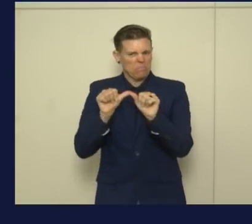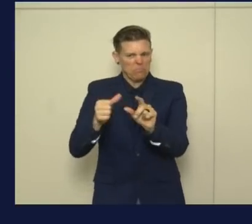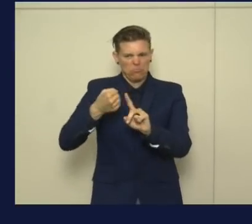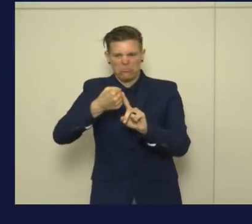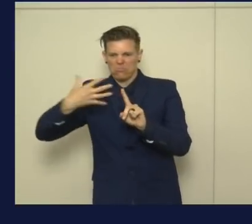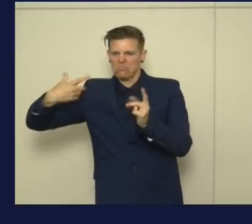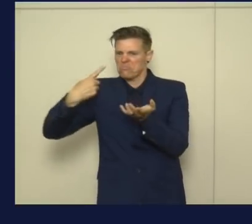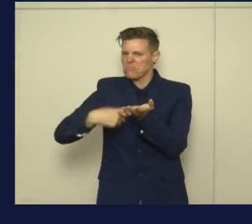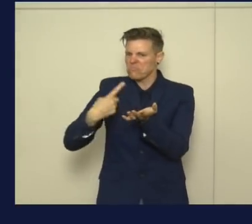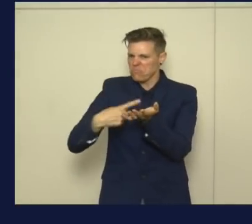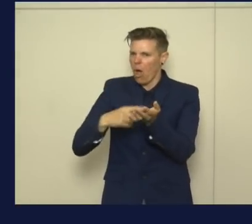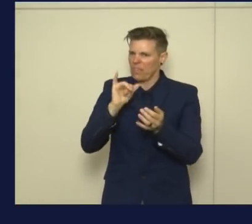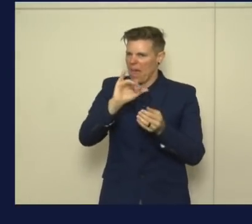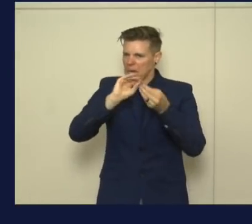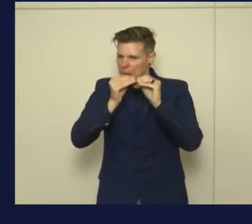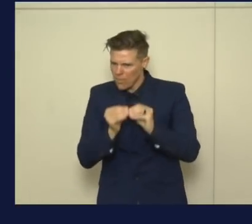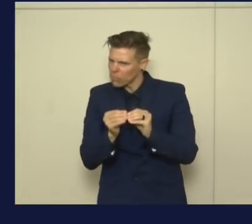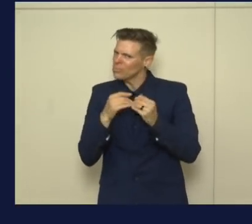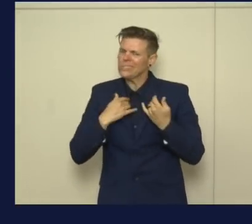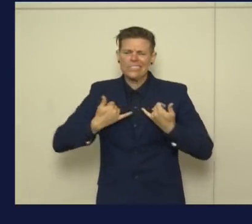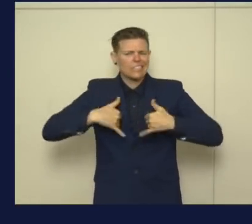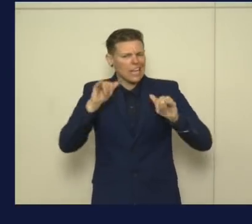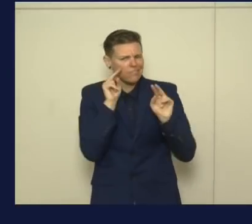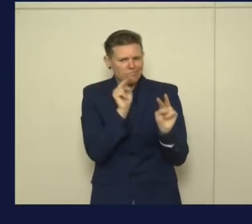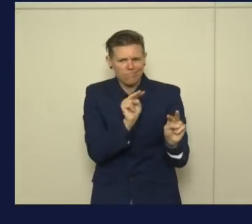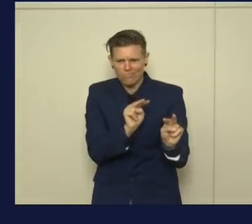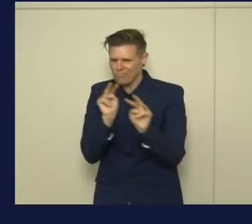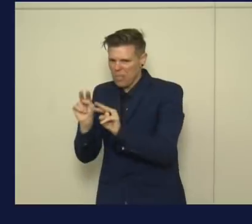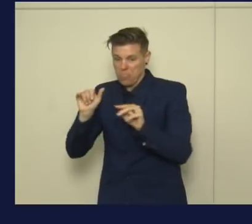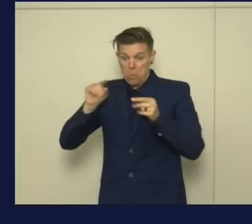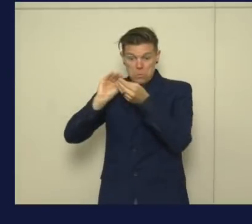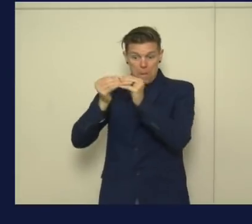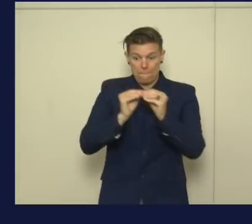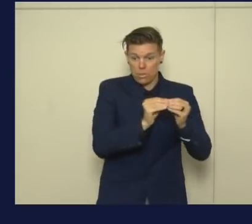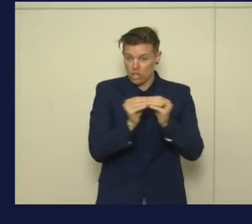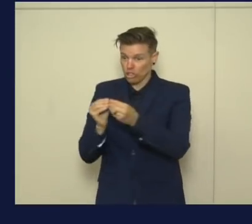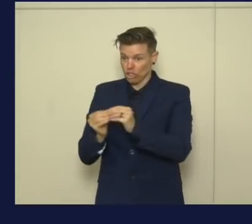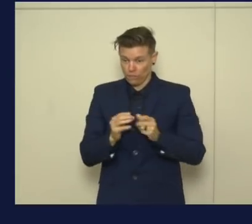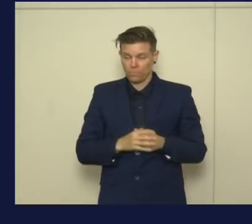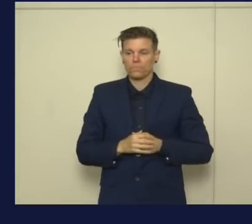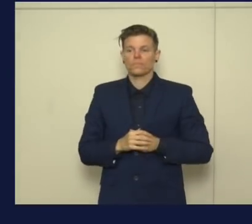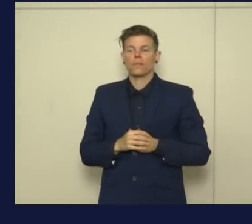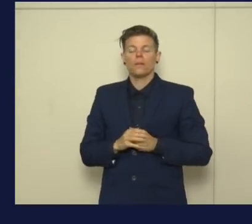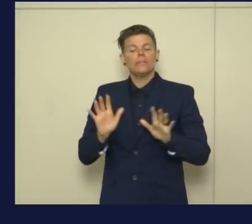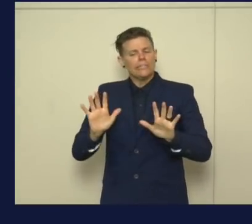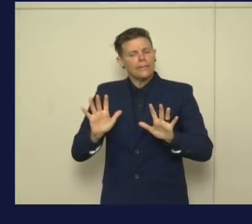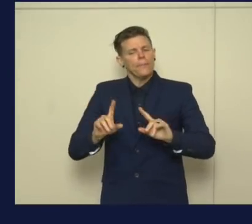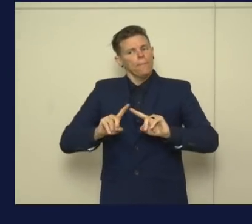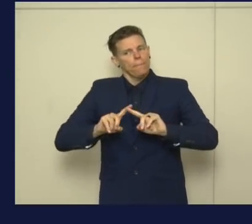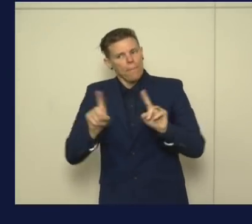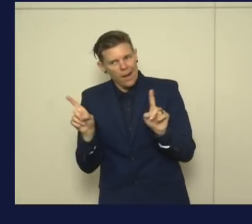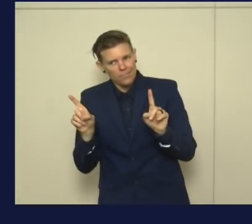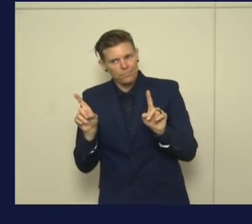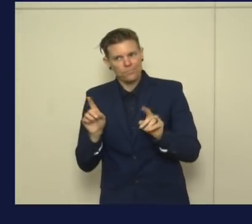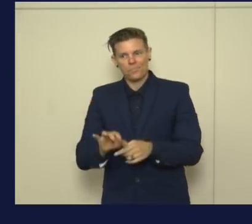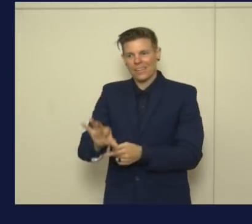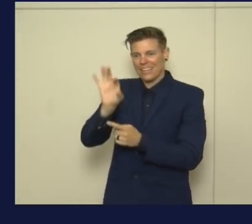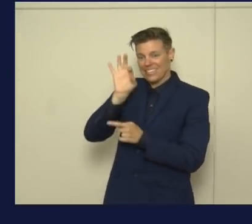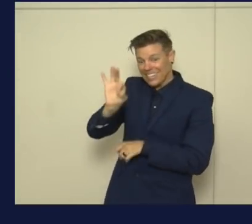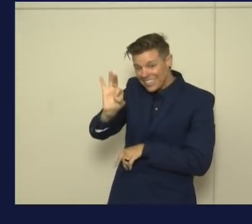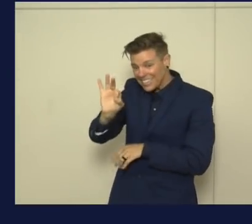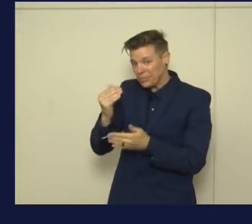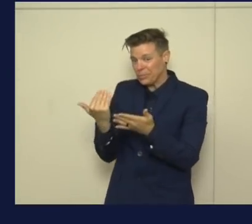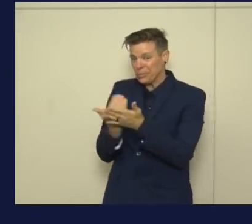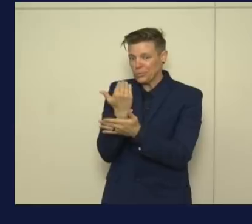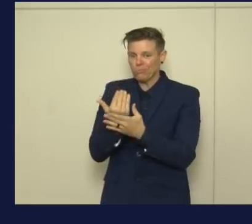pay close attention to. Unfortunately, we are announcing 9 new deaths. That brings